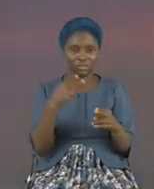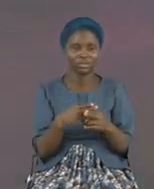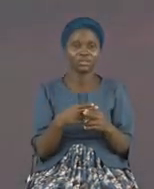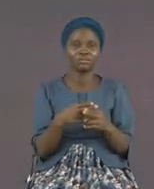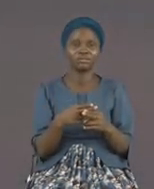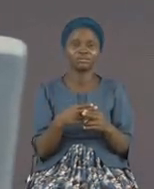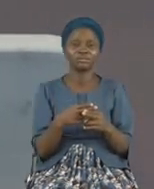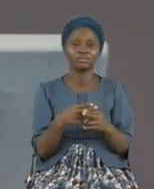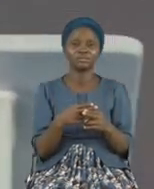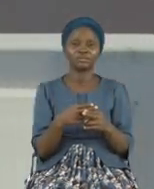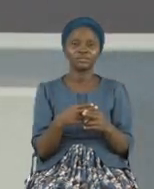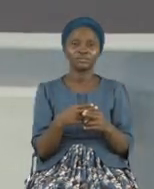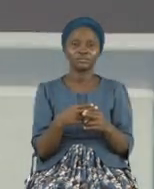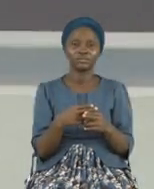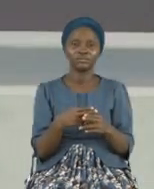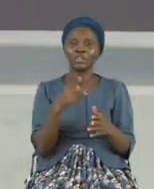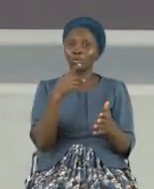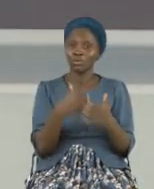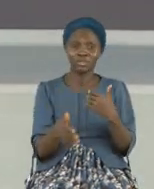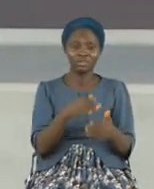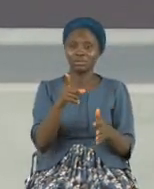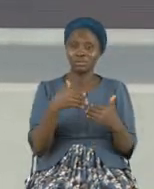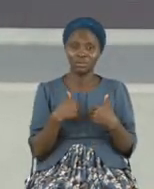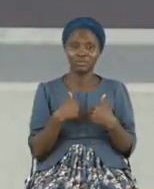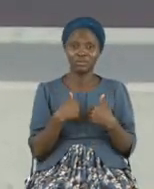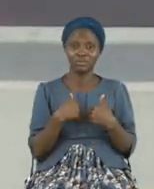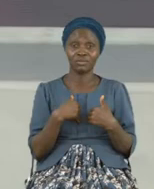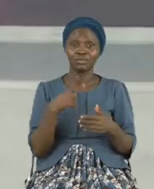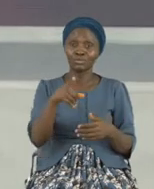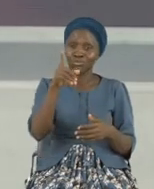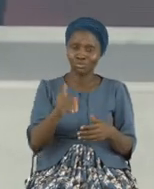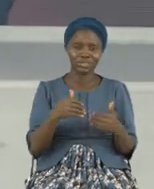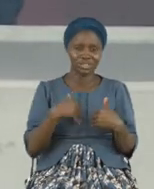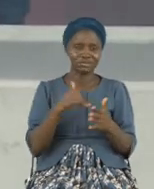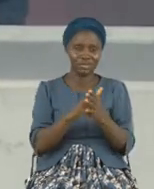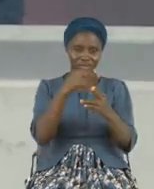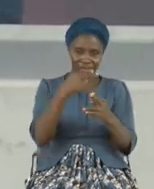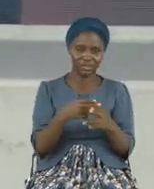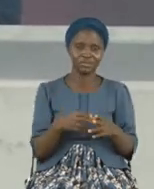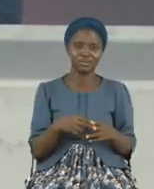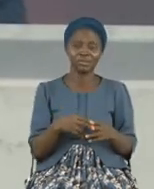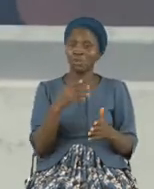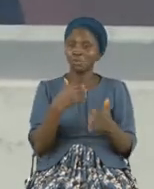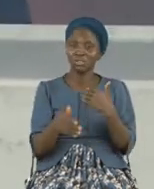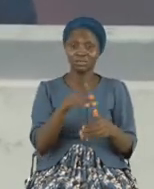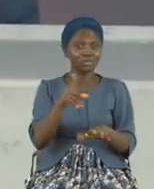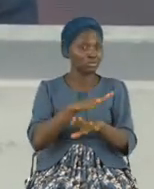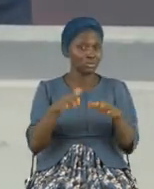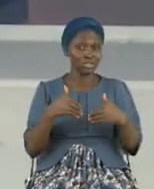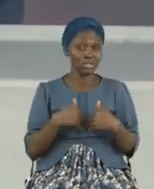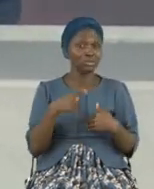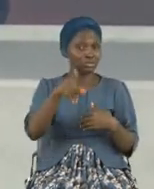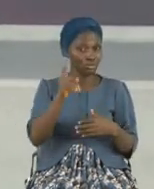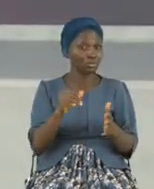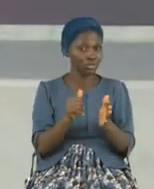thing. Whatever you have, you must have that name. Whatever you don't have, you must have